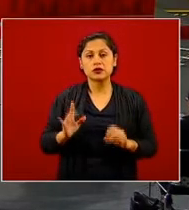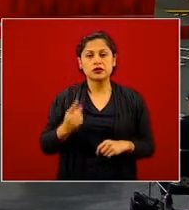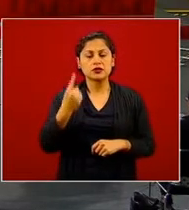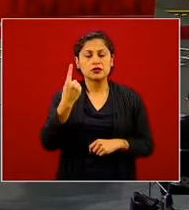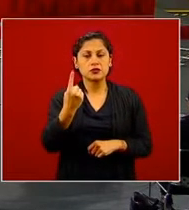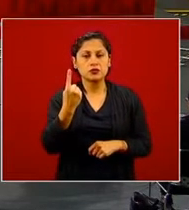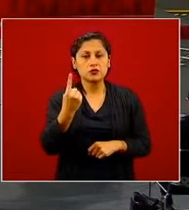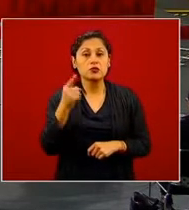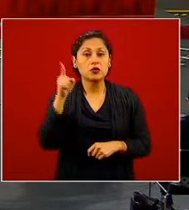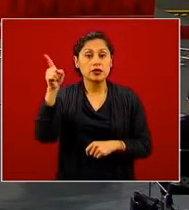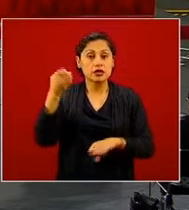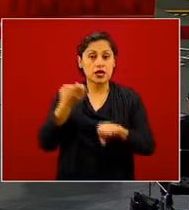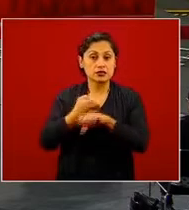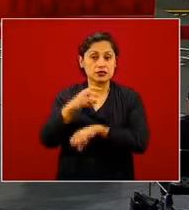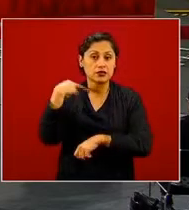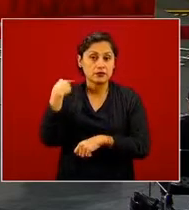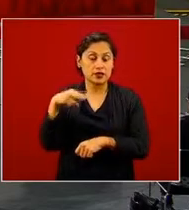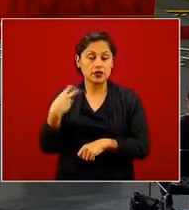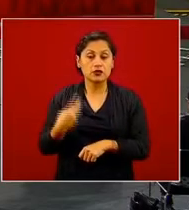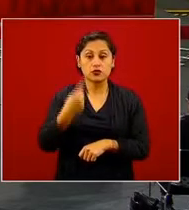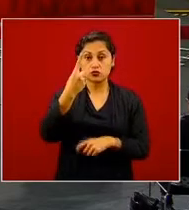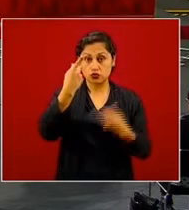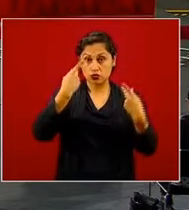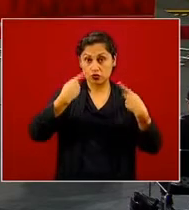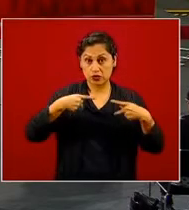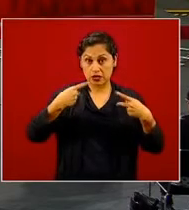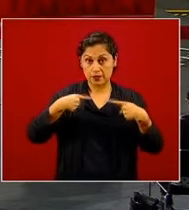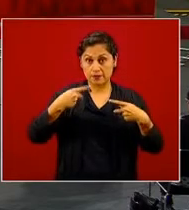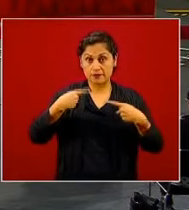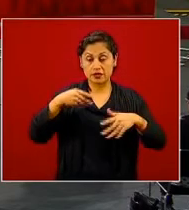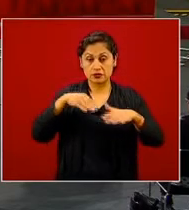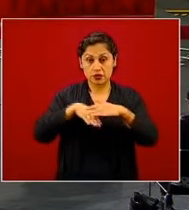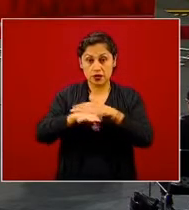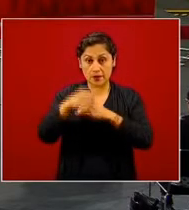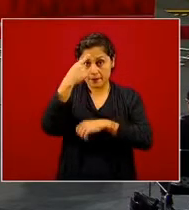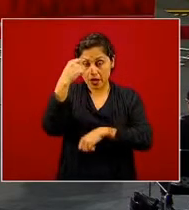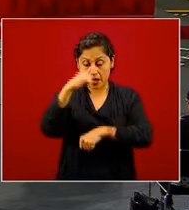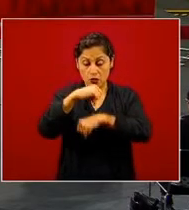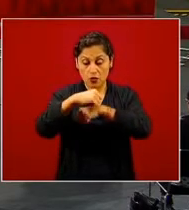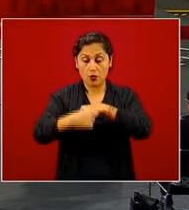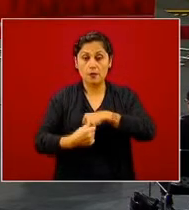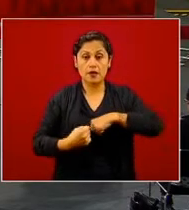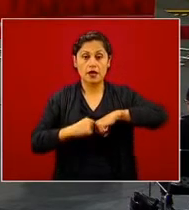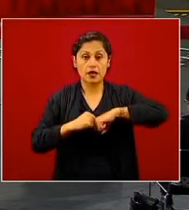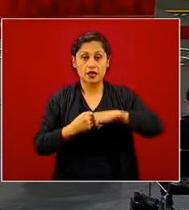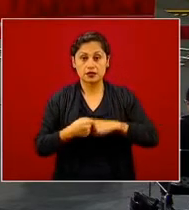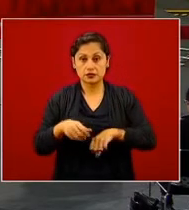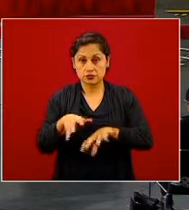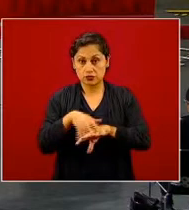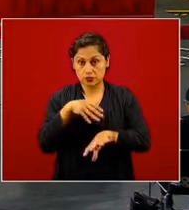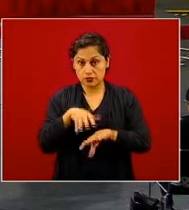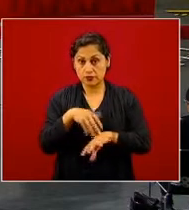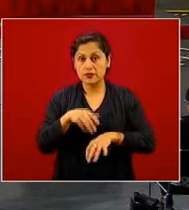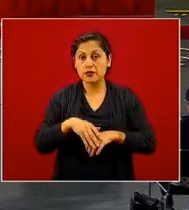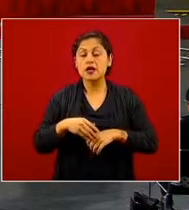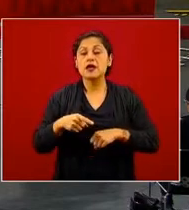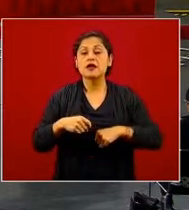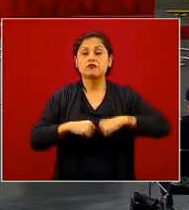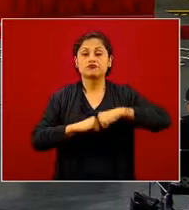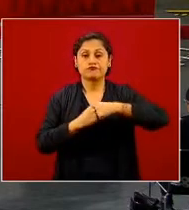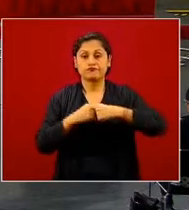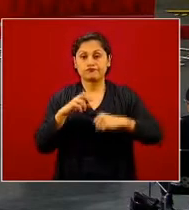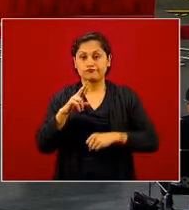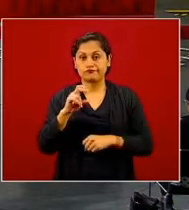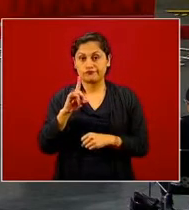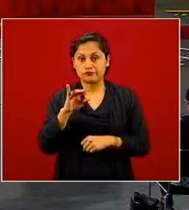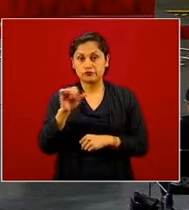this? Because one particular case in Veracruz, a person came into the hospital because for a knee